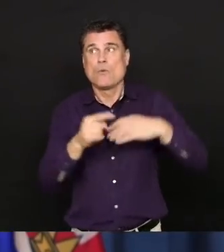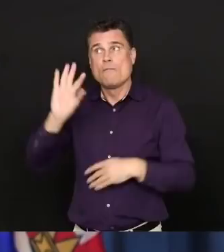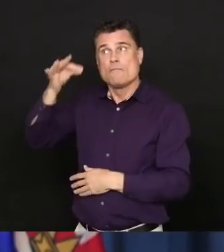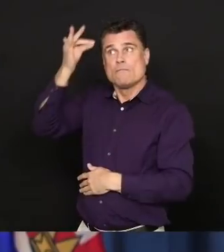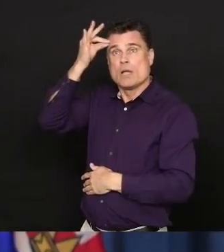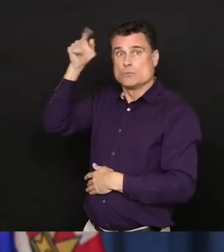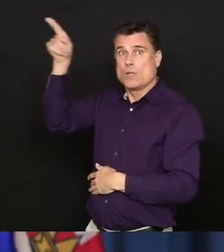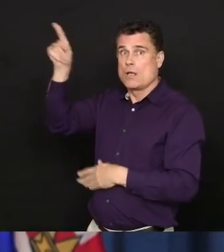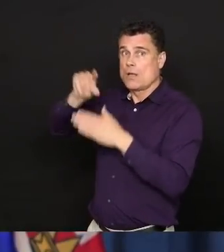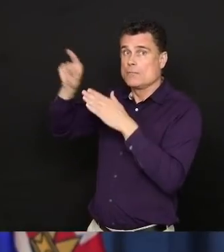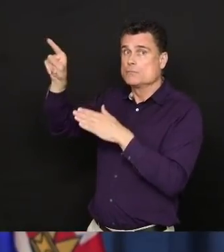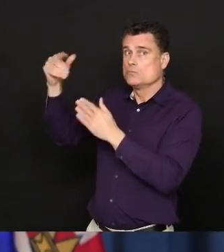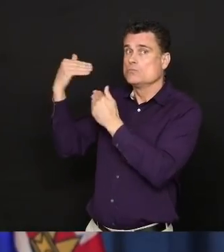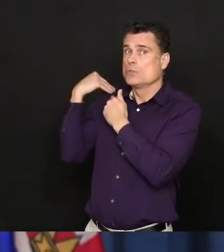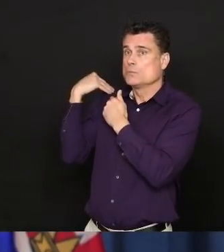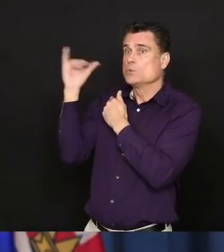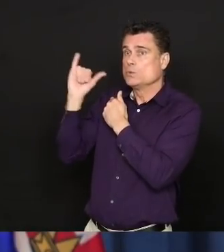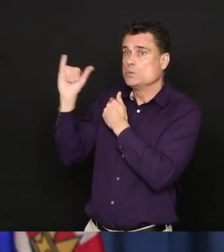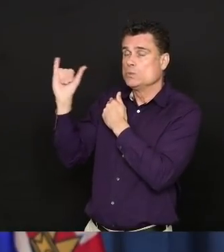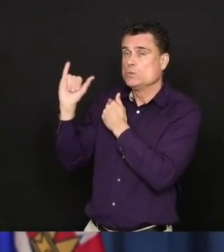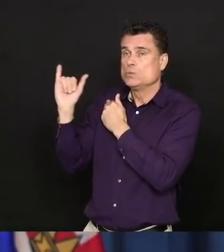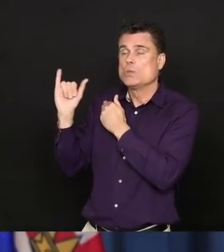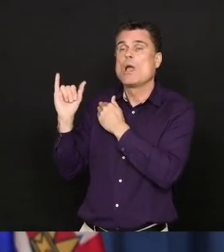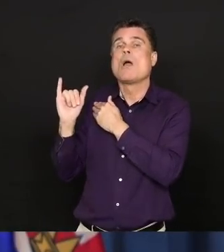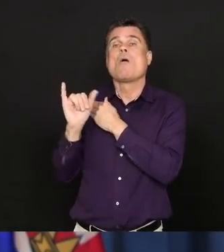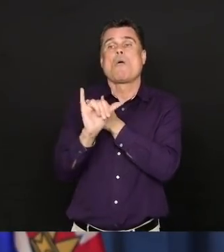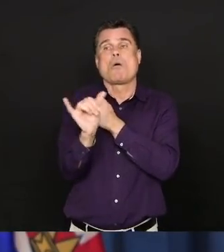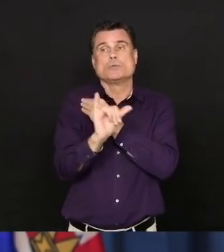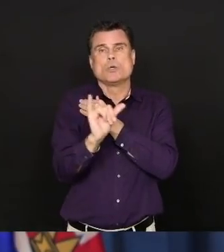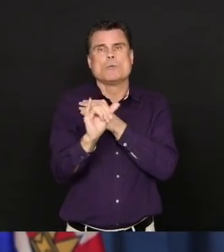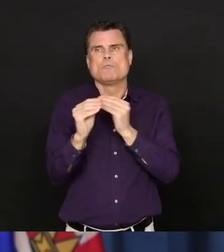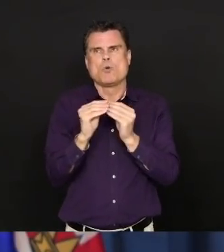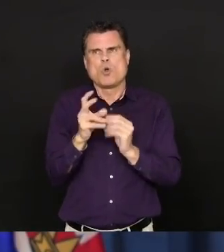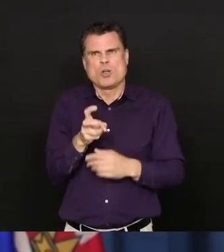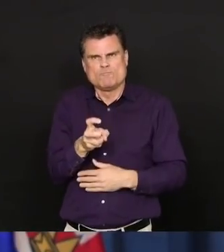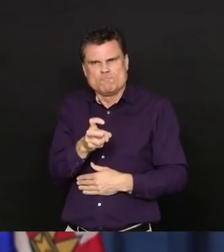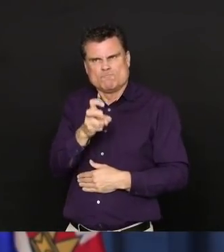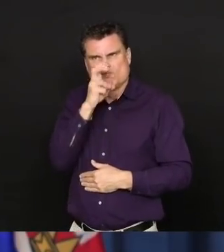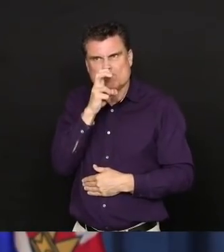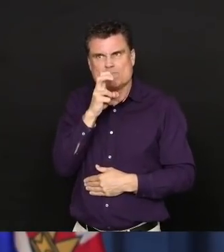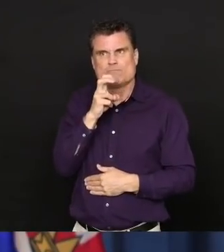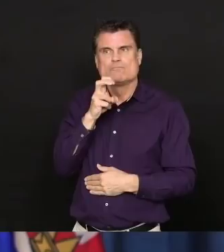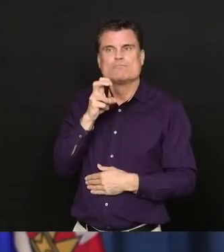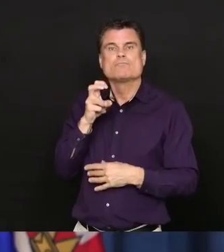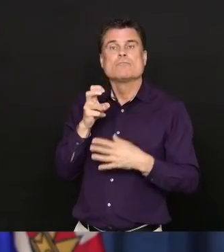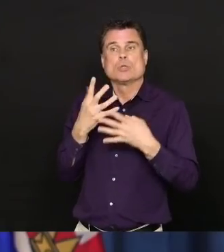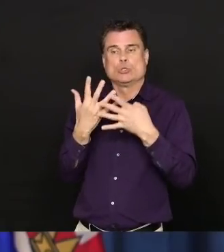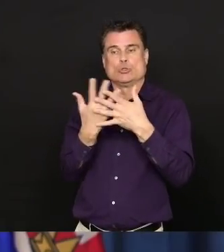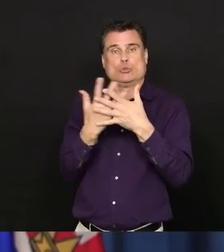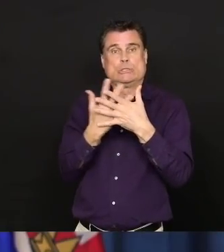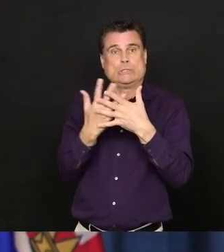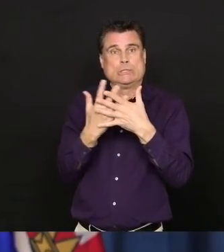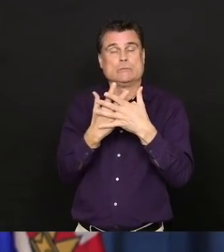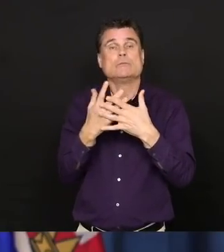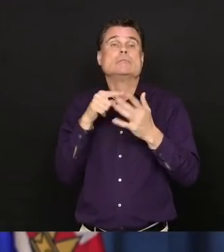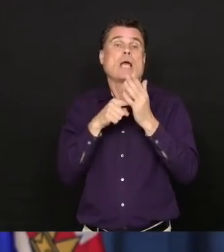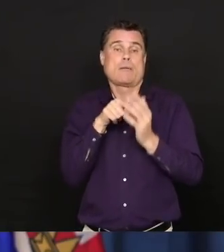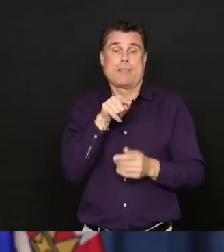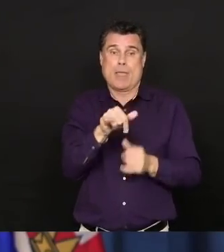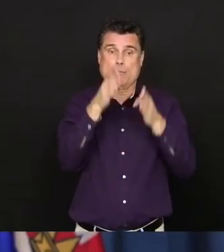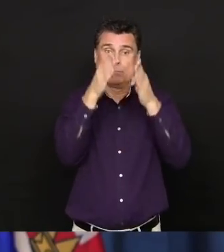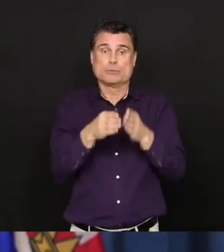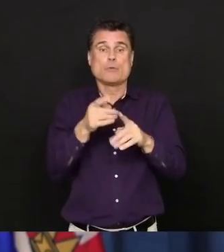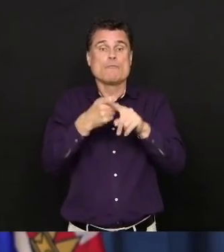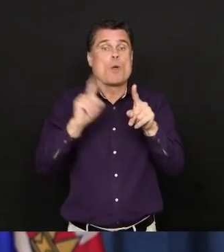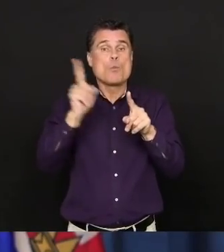for people coming to British Columbia, whether they're coming from Seattle or whether they're coming from overseas. We obviously